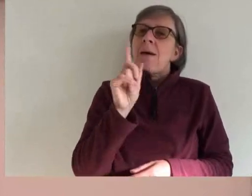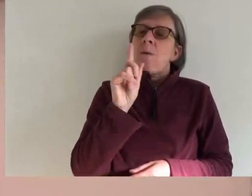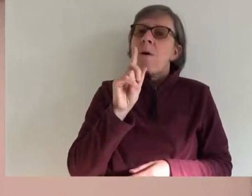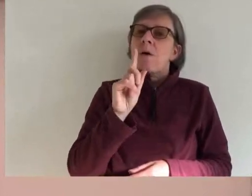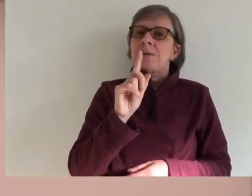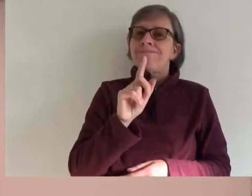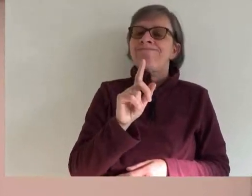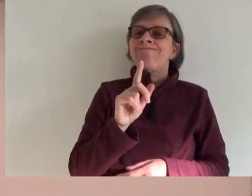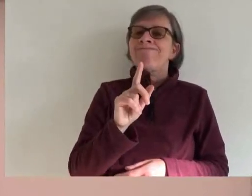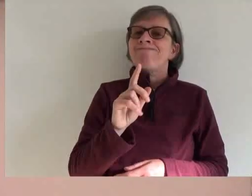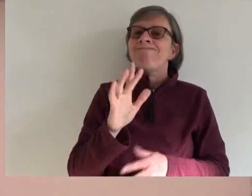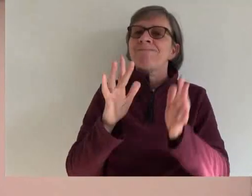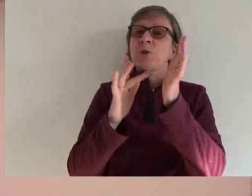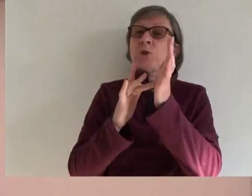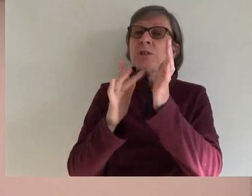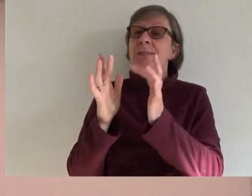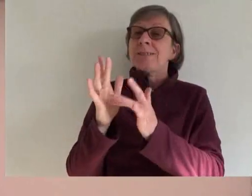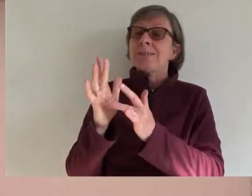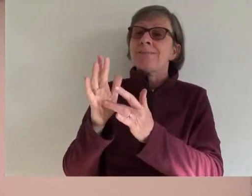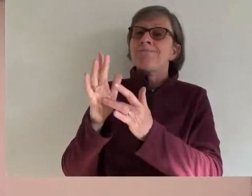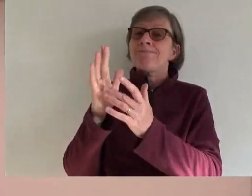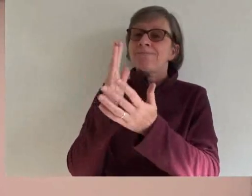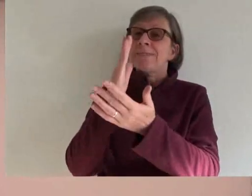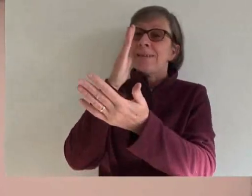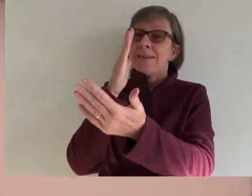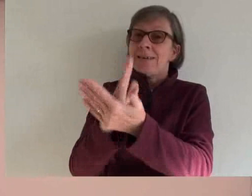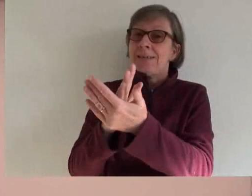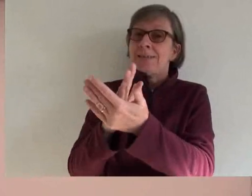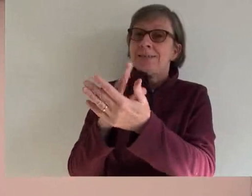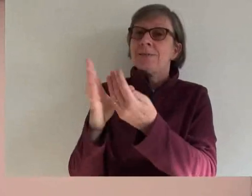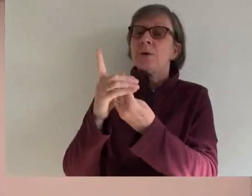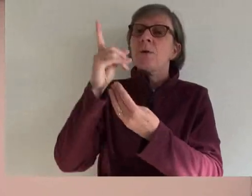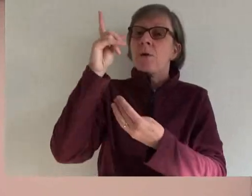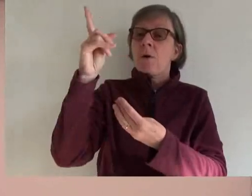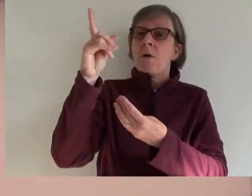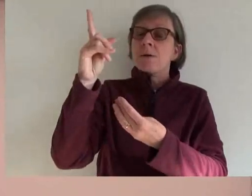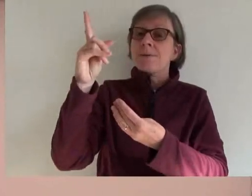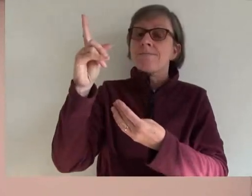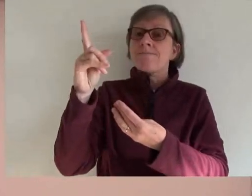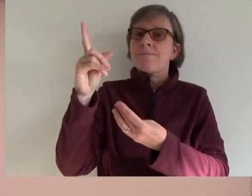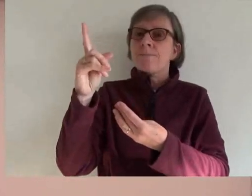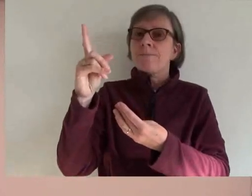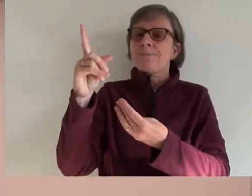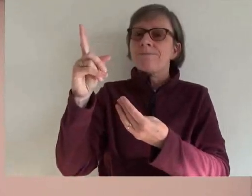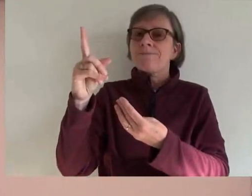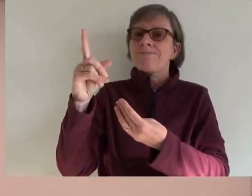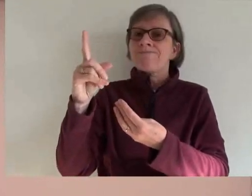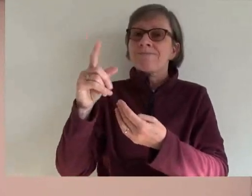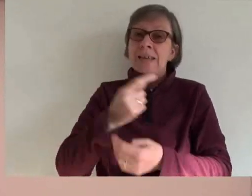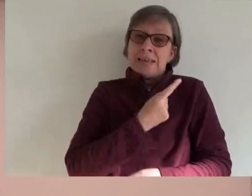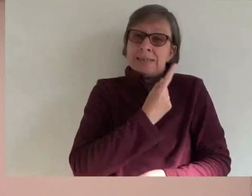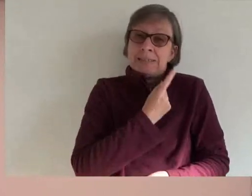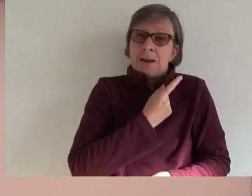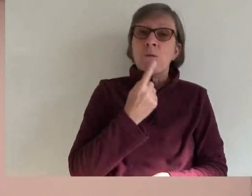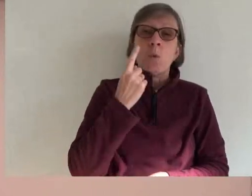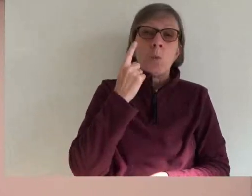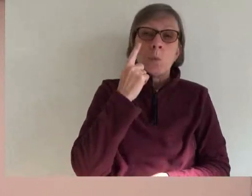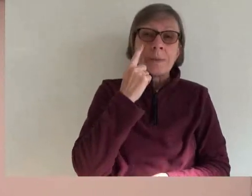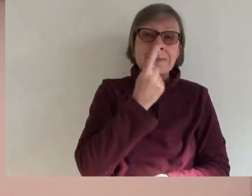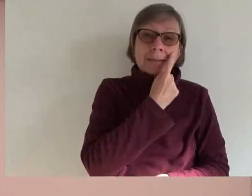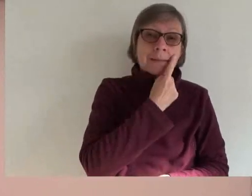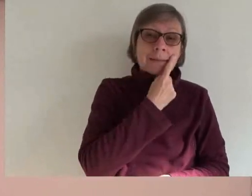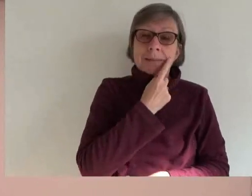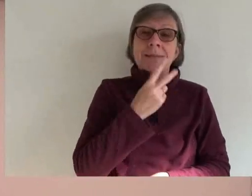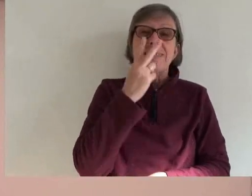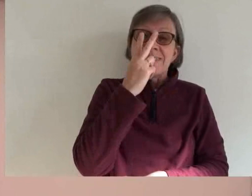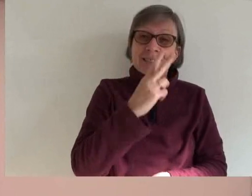God. And he was able to declare that from the very point of view that he had authority because he was an eyewitness. As a disciple